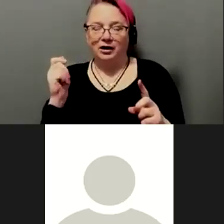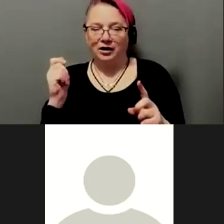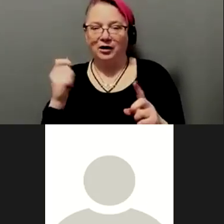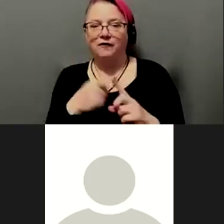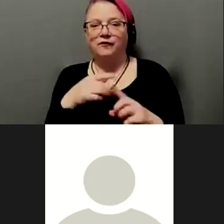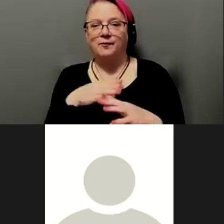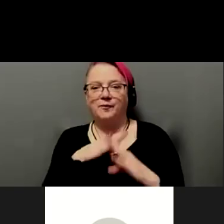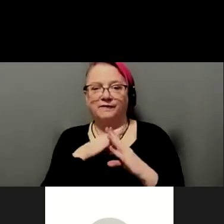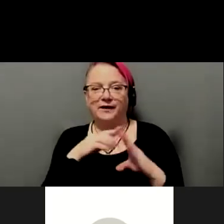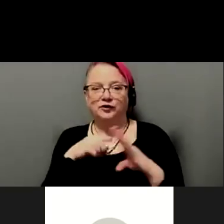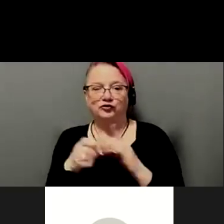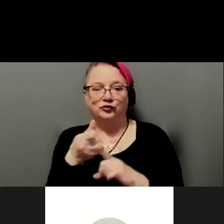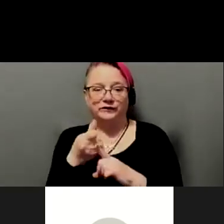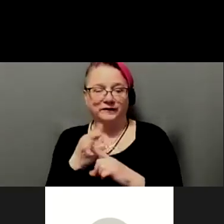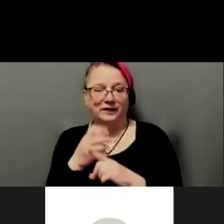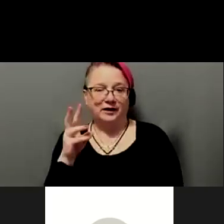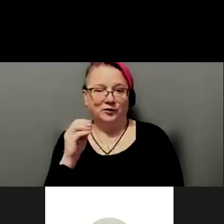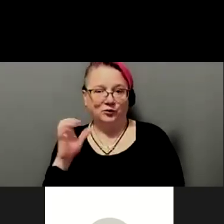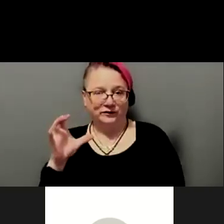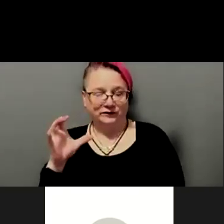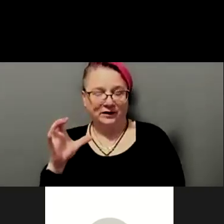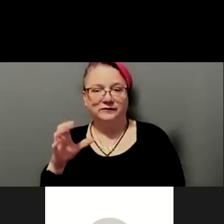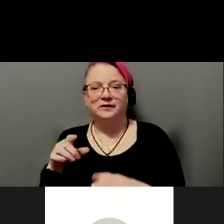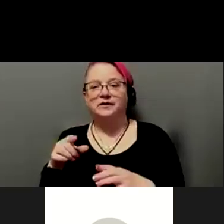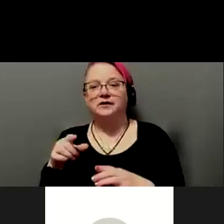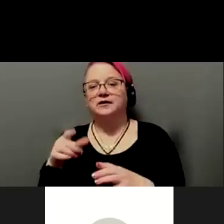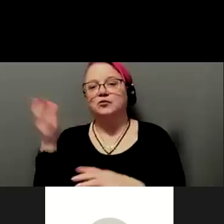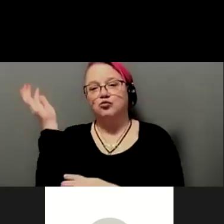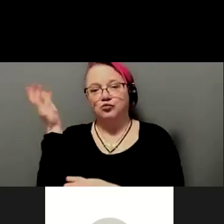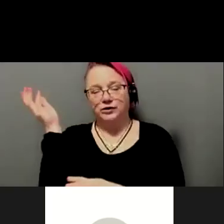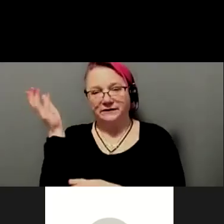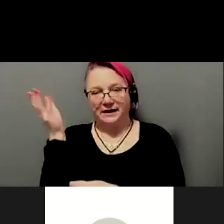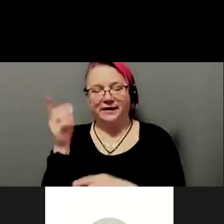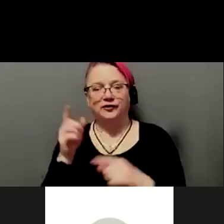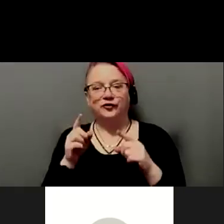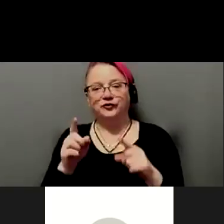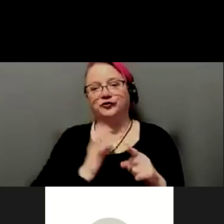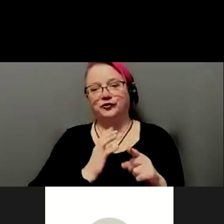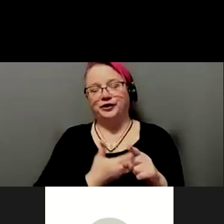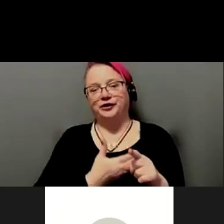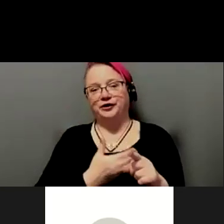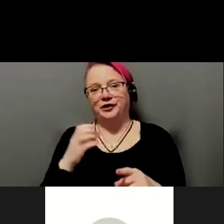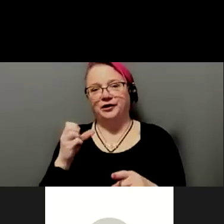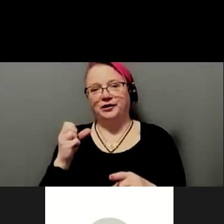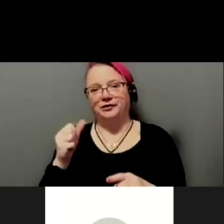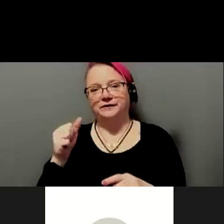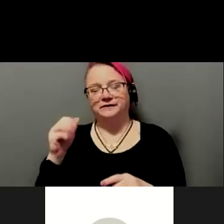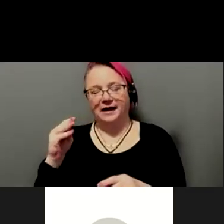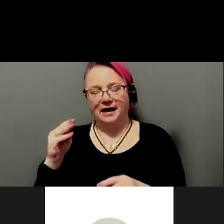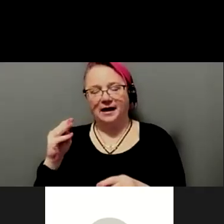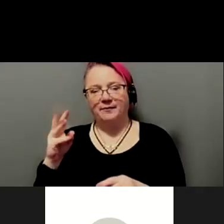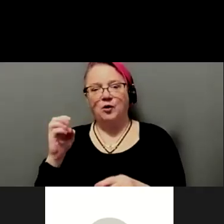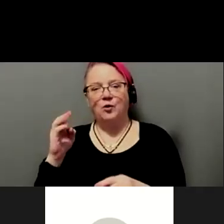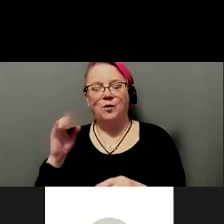Suicide Wisconsin present on suicide prevention during our SAM webinar series this